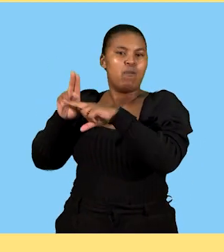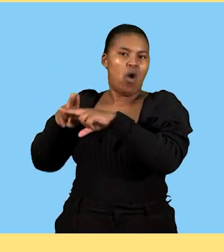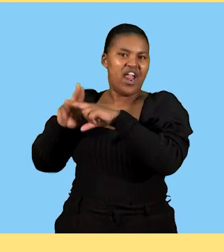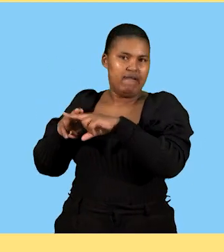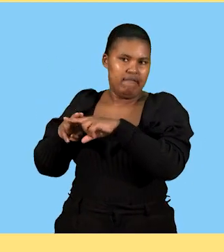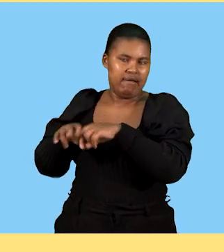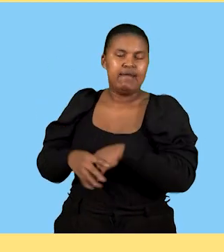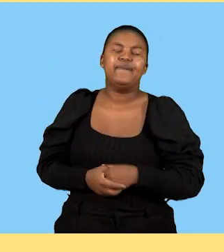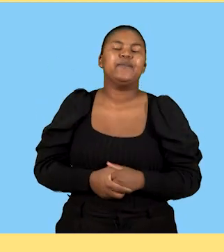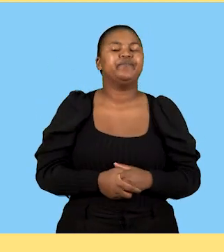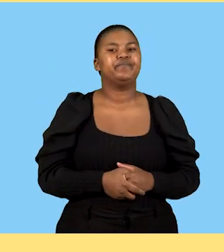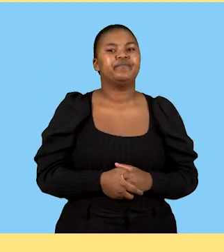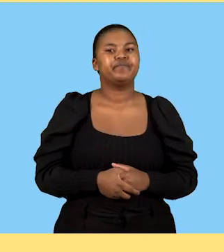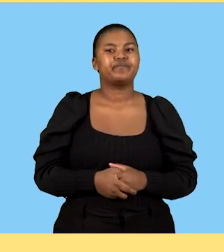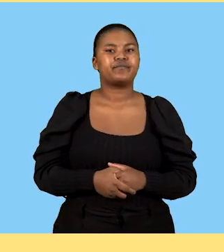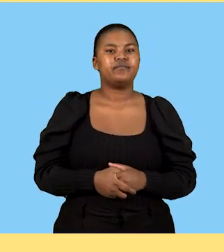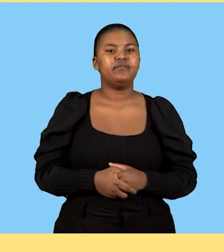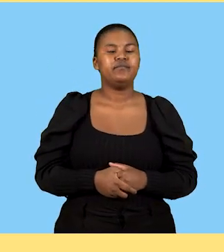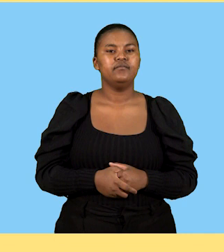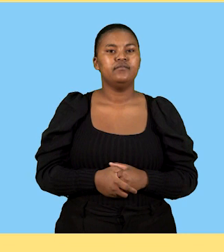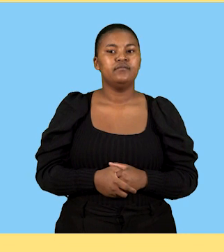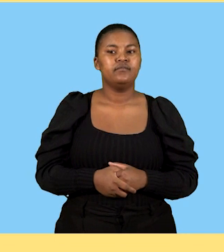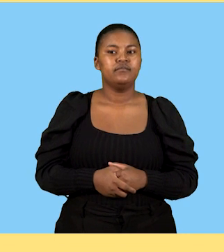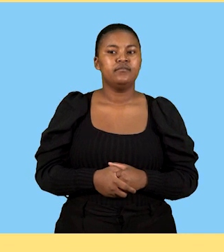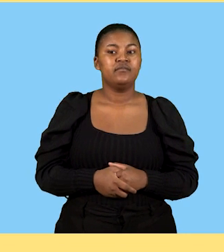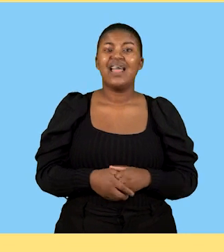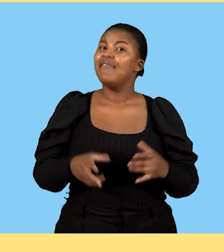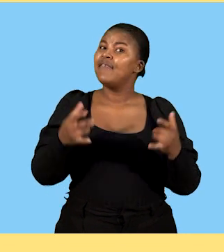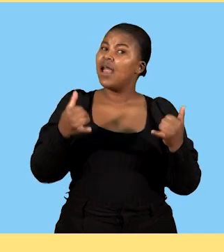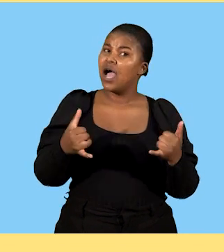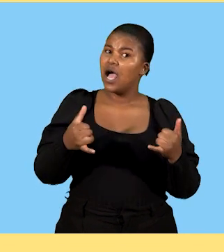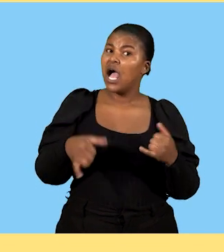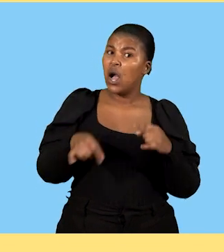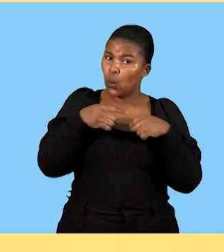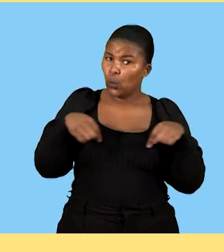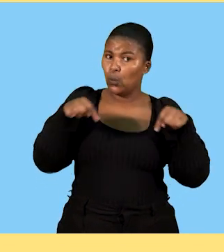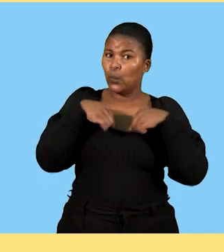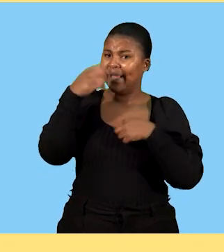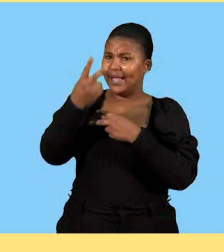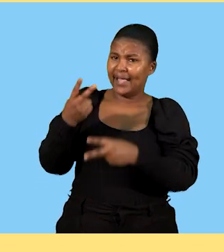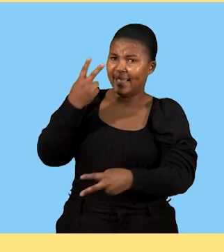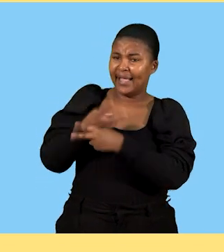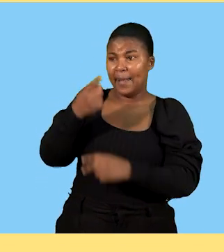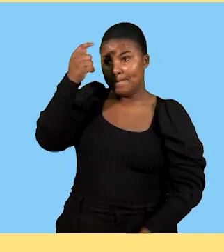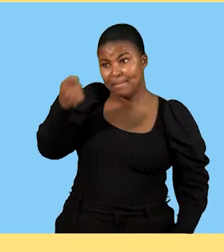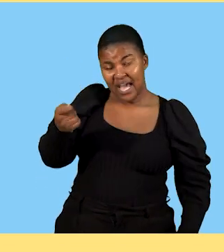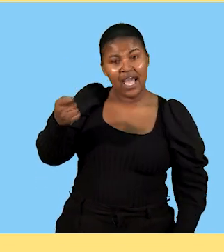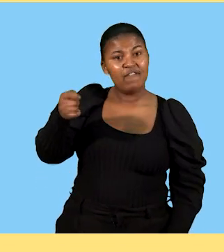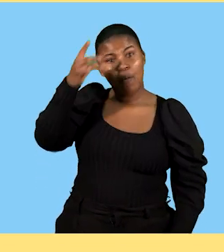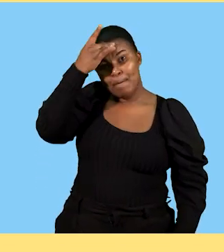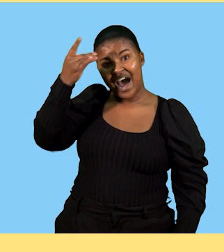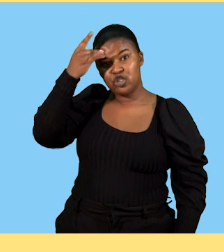February of the following year. And then the moment we pay again for that